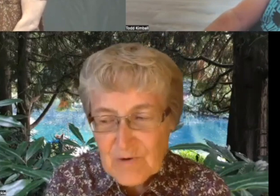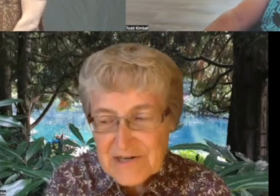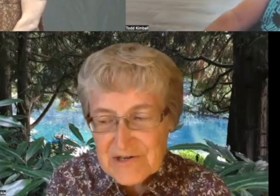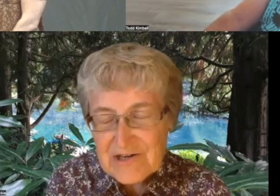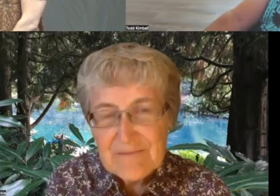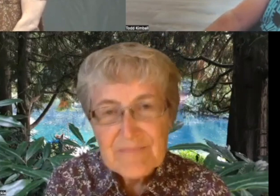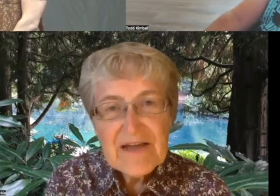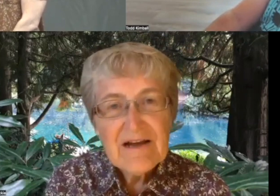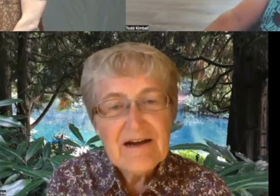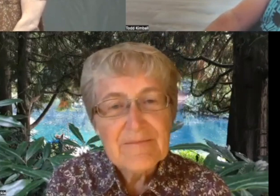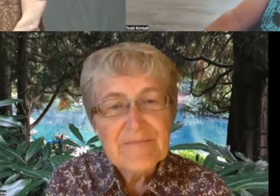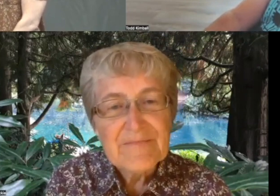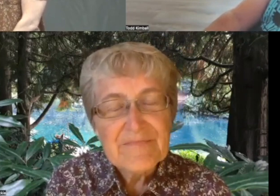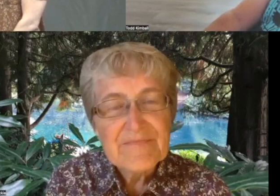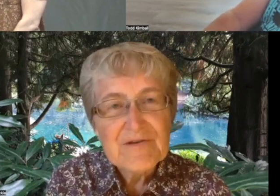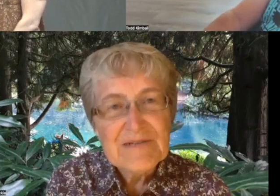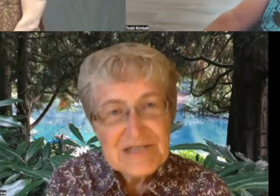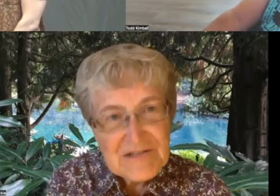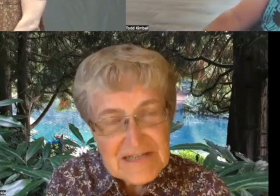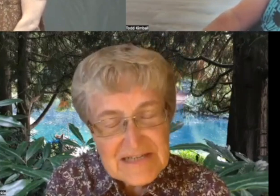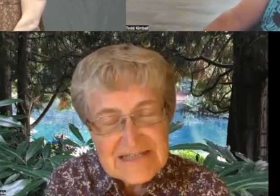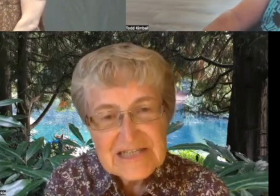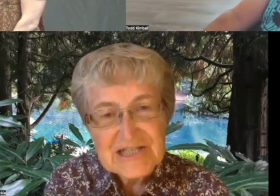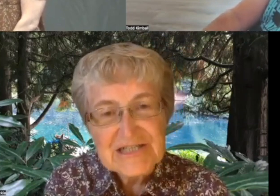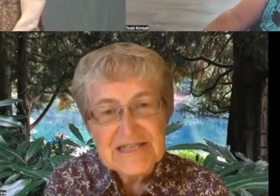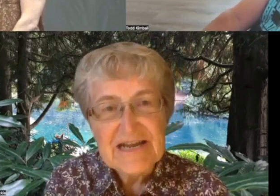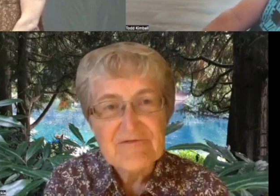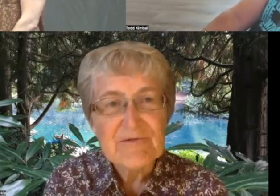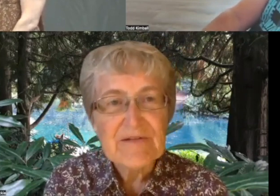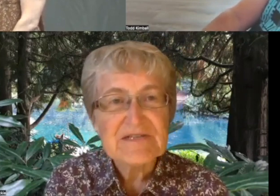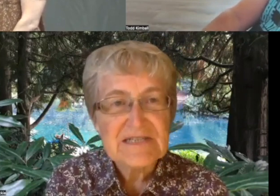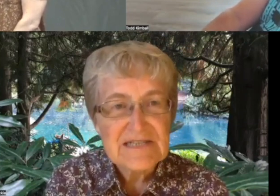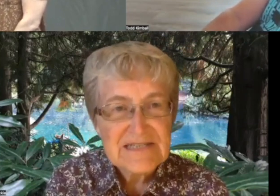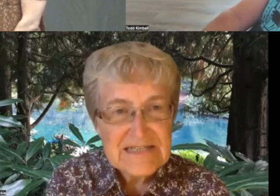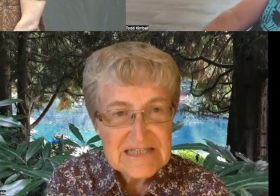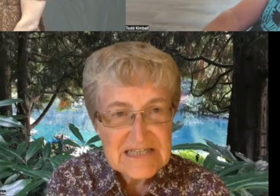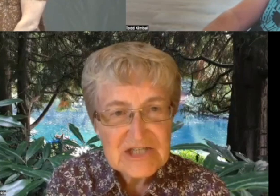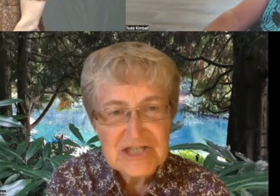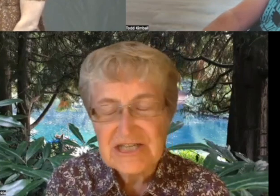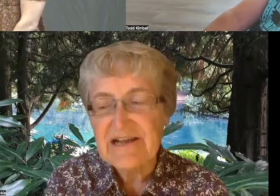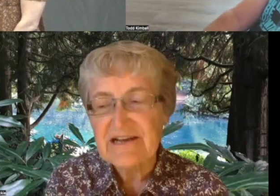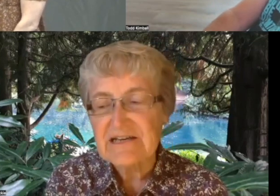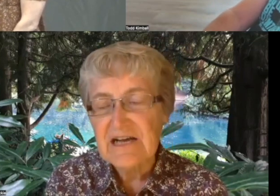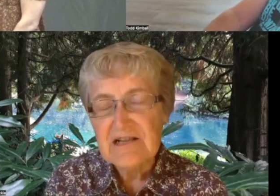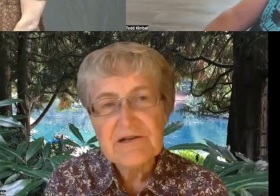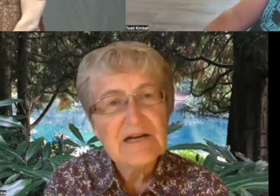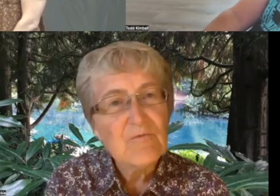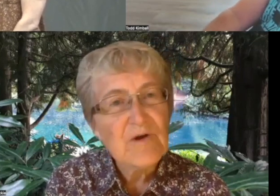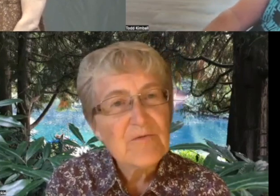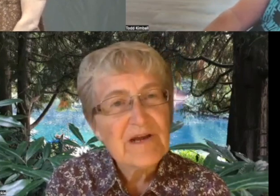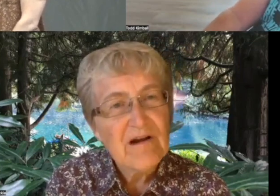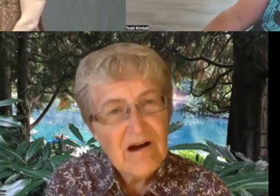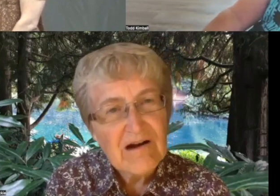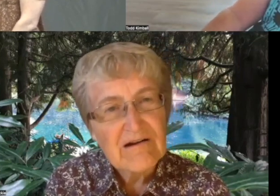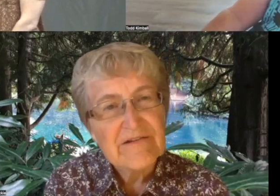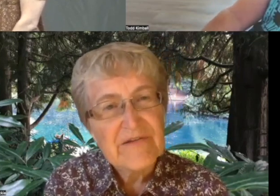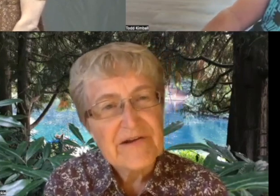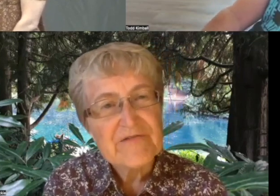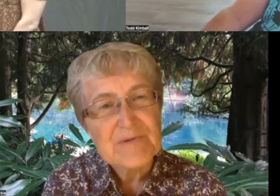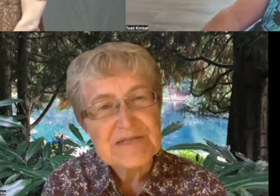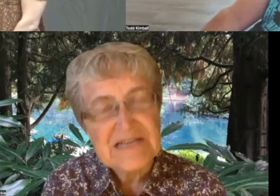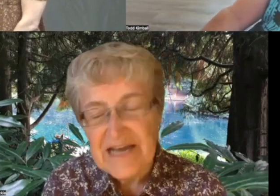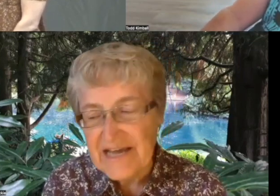to wonder. You mentioned the extinctions, and having read the sixth extinction and looking at where we are in